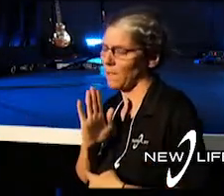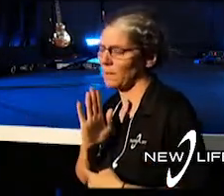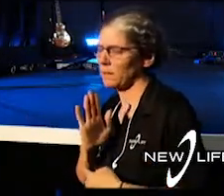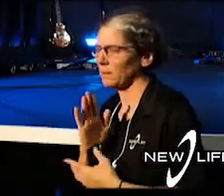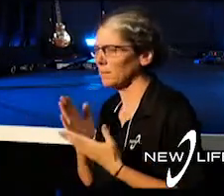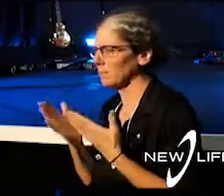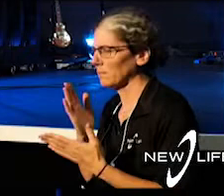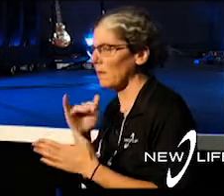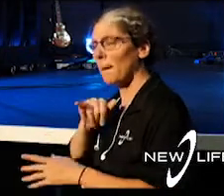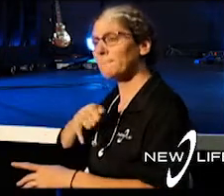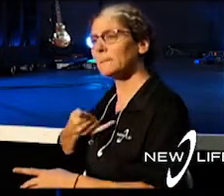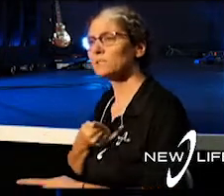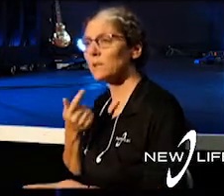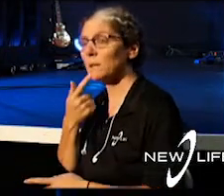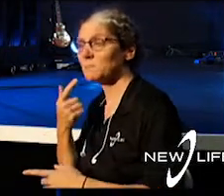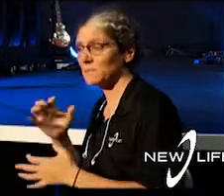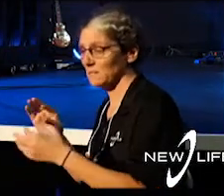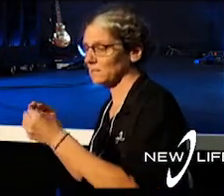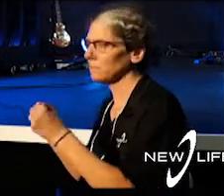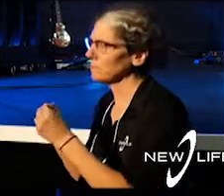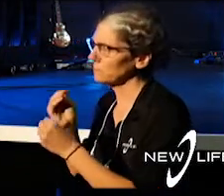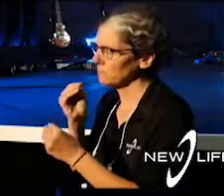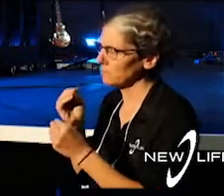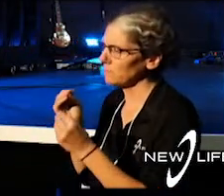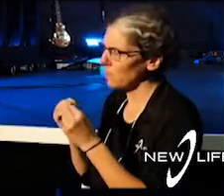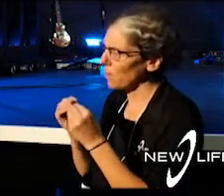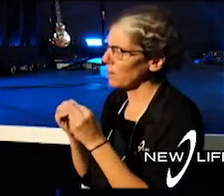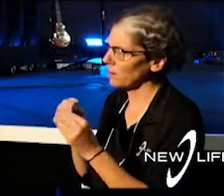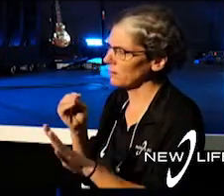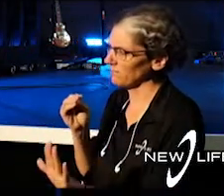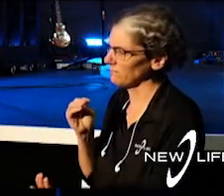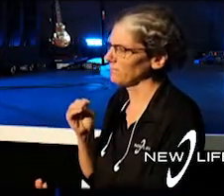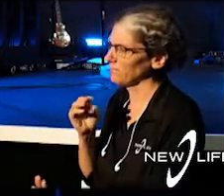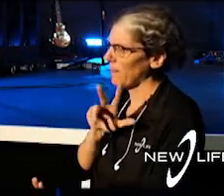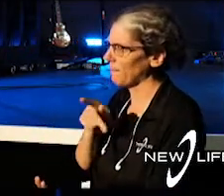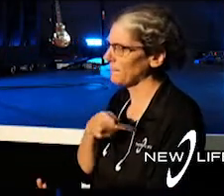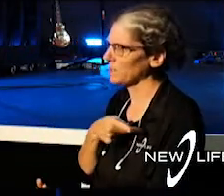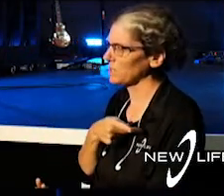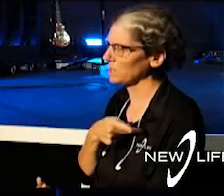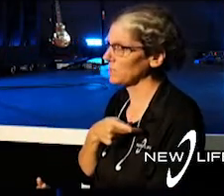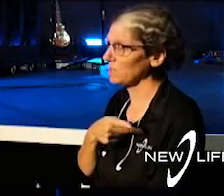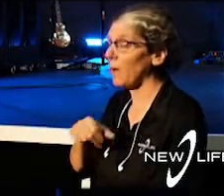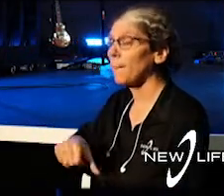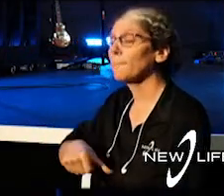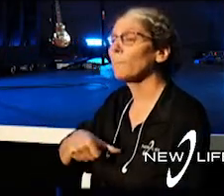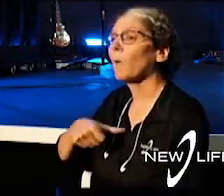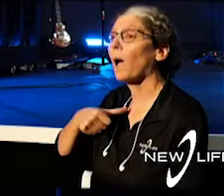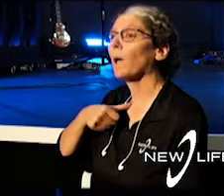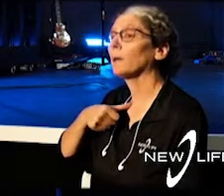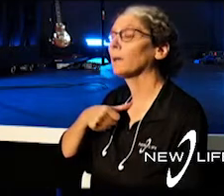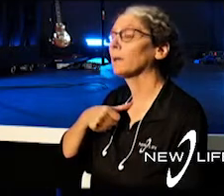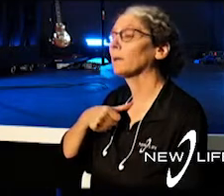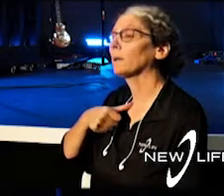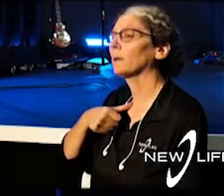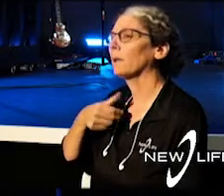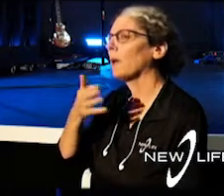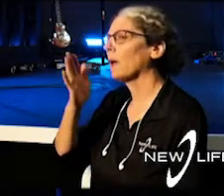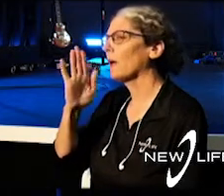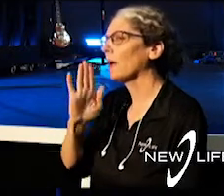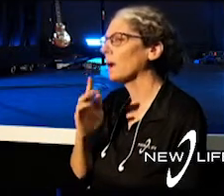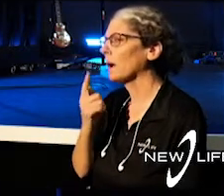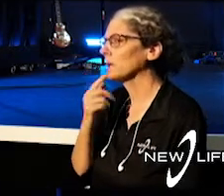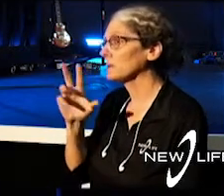But what James is saying hits really closer to home, doesn't it? He's talking about our pride. God opposes